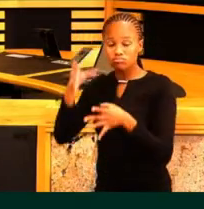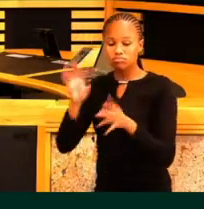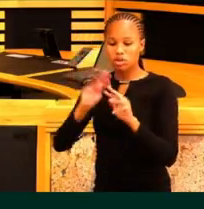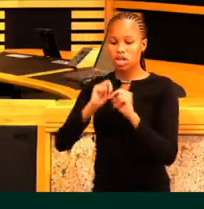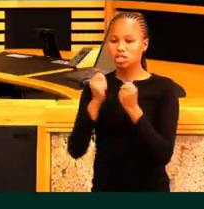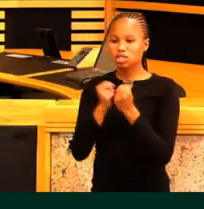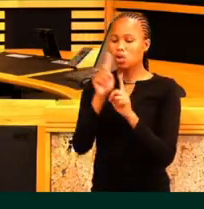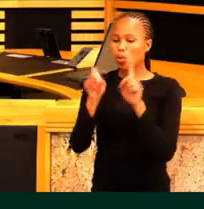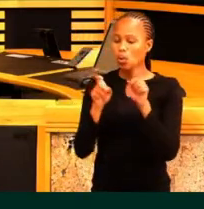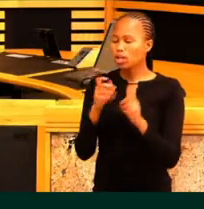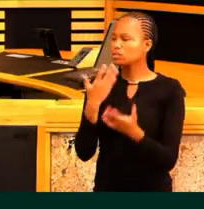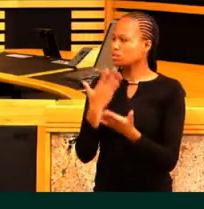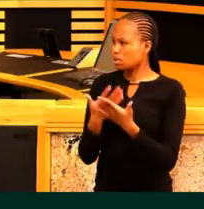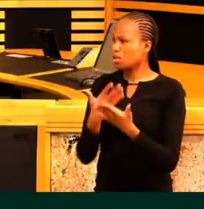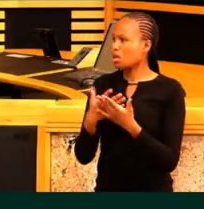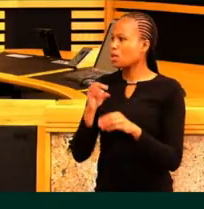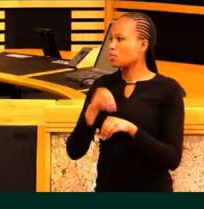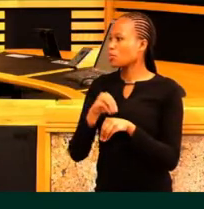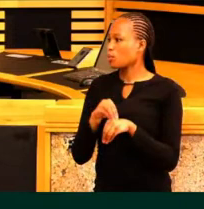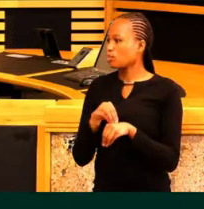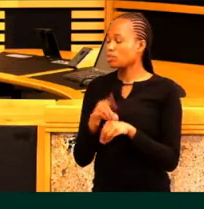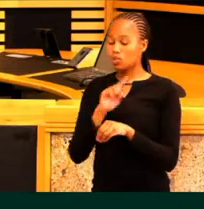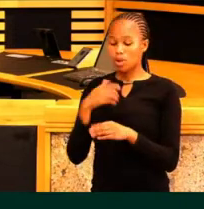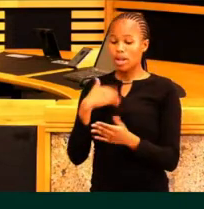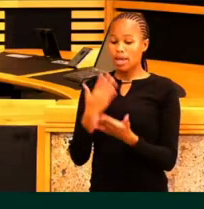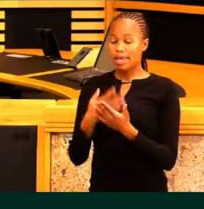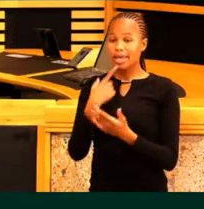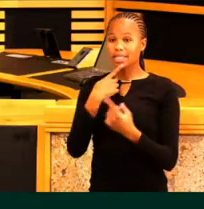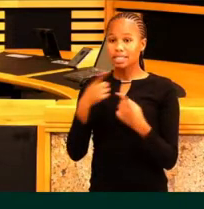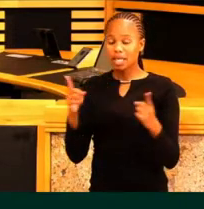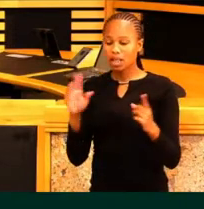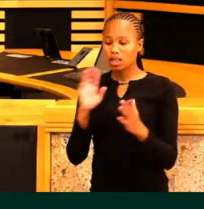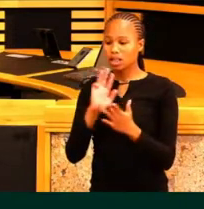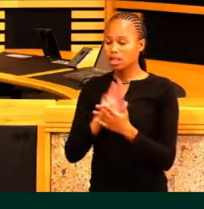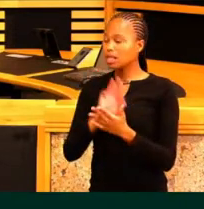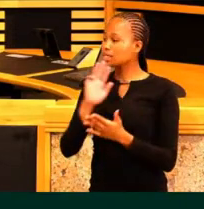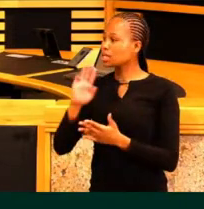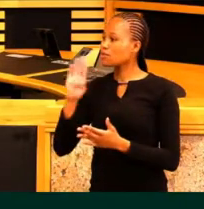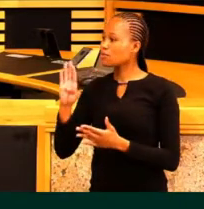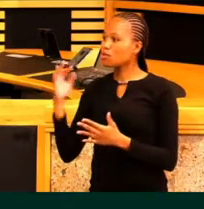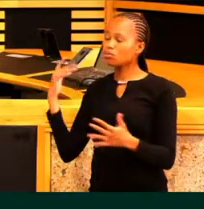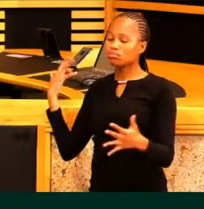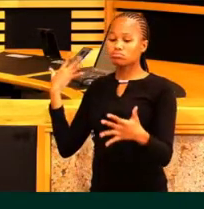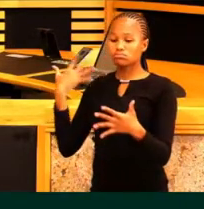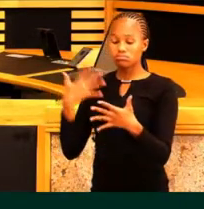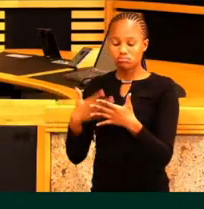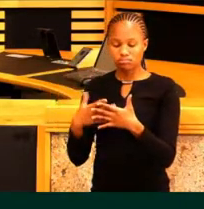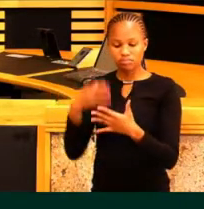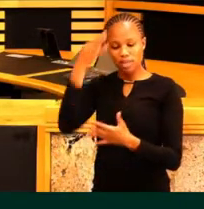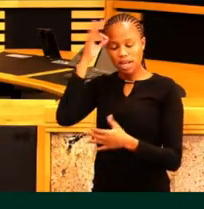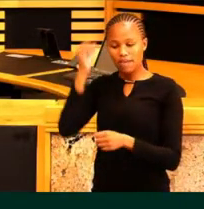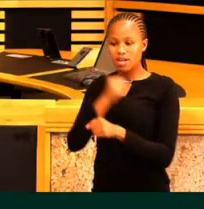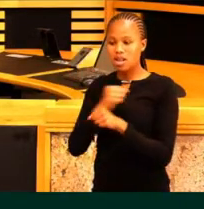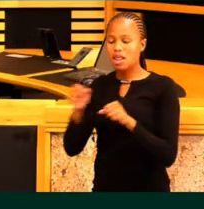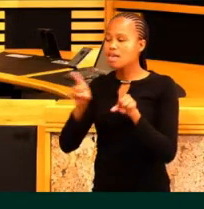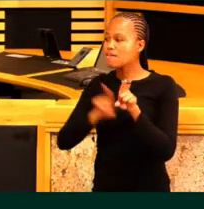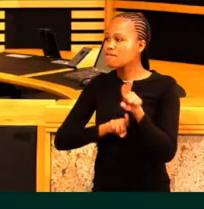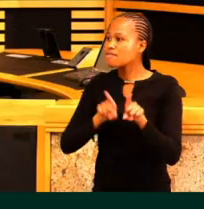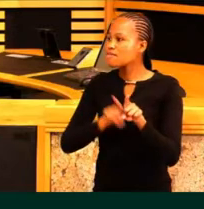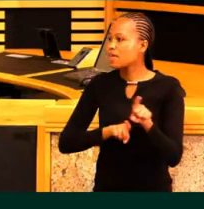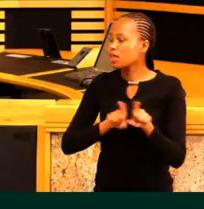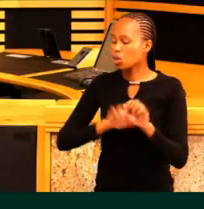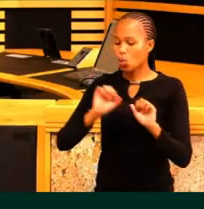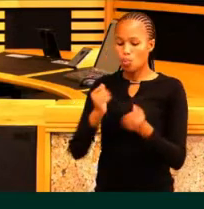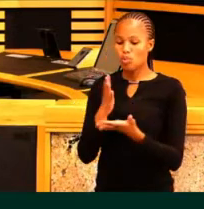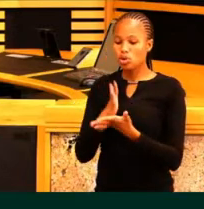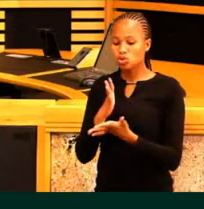problems but what I can tell you since 1994 the governing party ANC has not failed to make